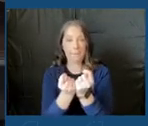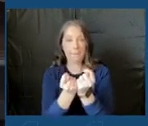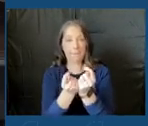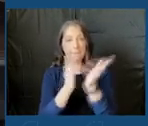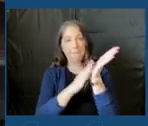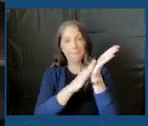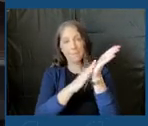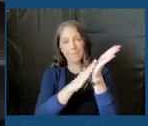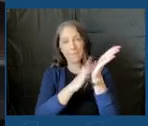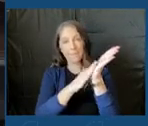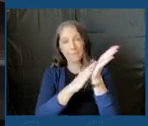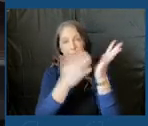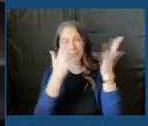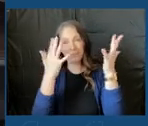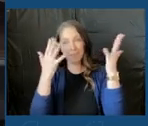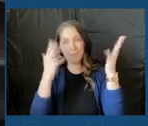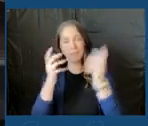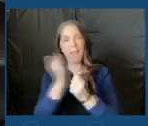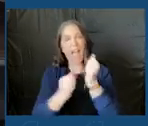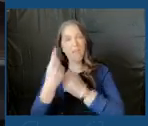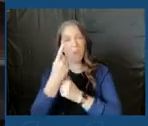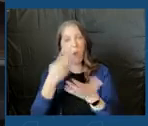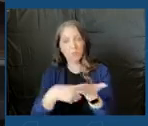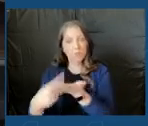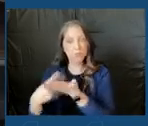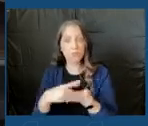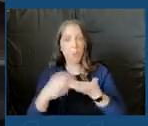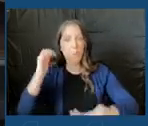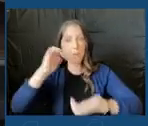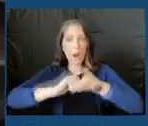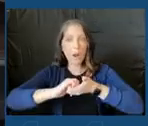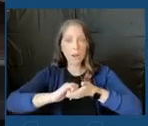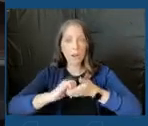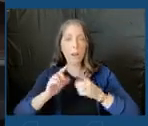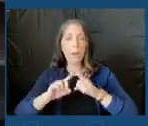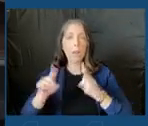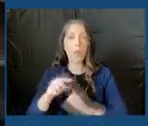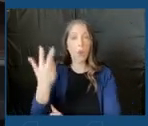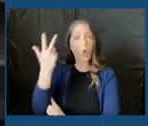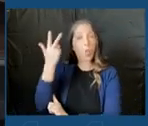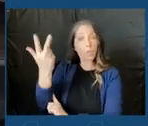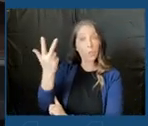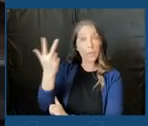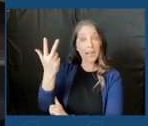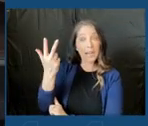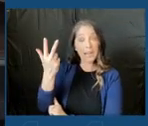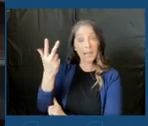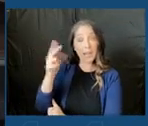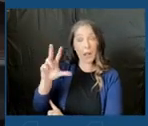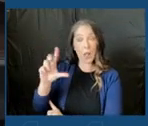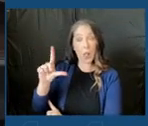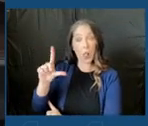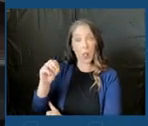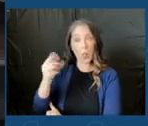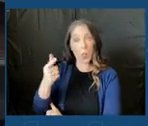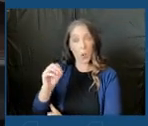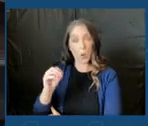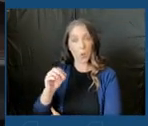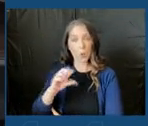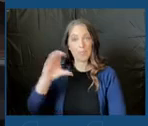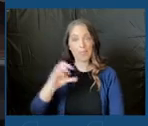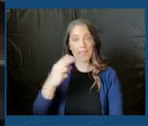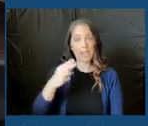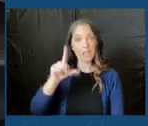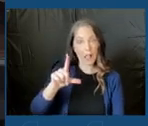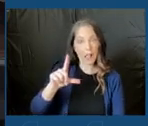everyone has been talking about the partnership, but there's three logos here. Choose Healthy Life, you know who we are. Quest Diagnostics,